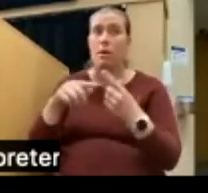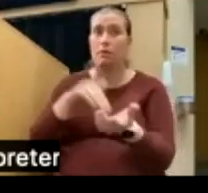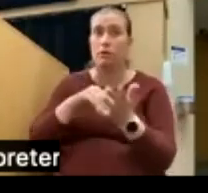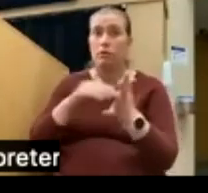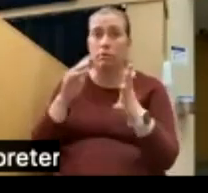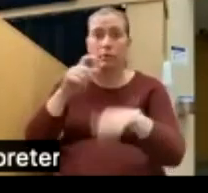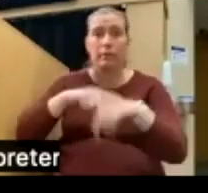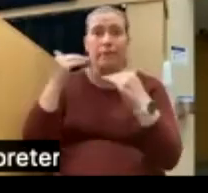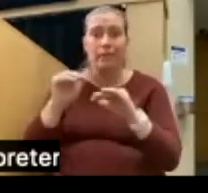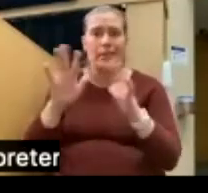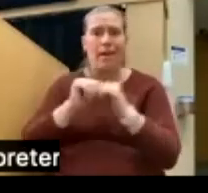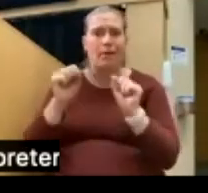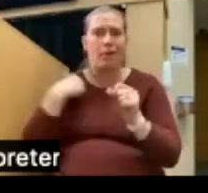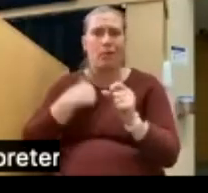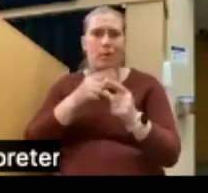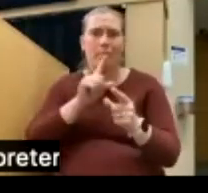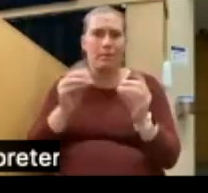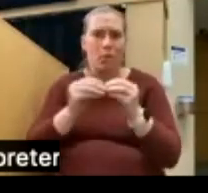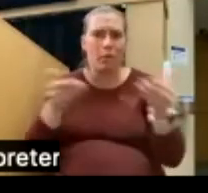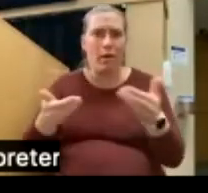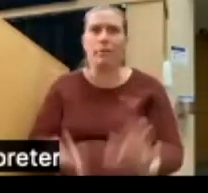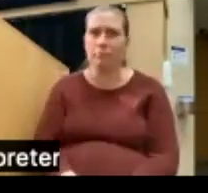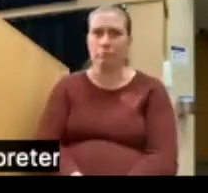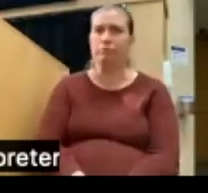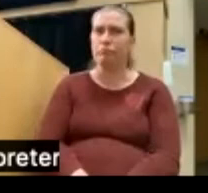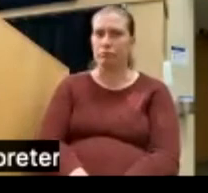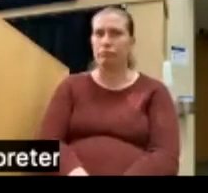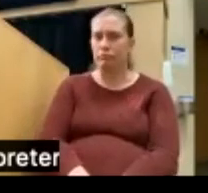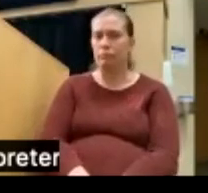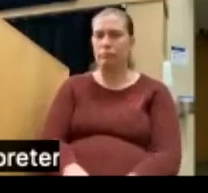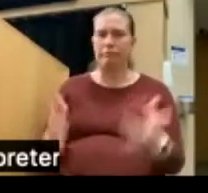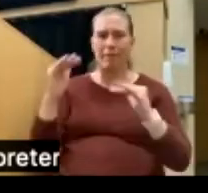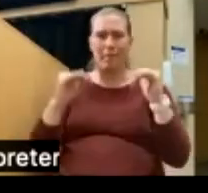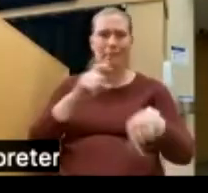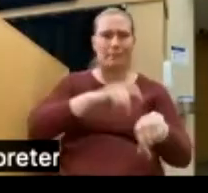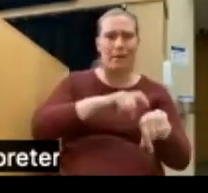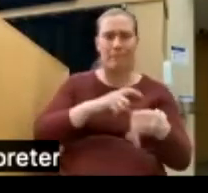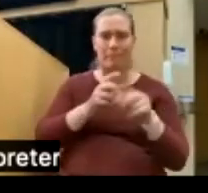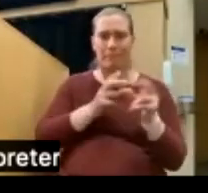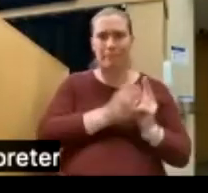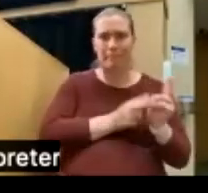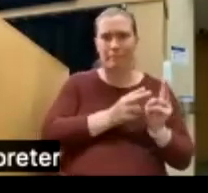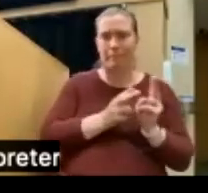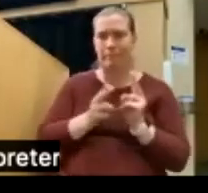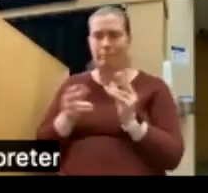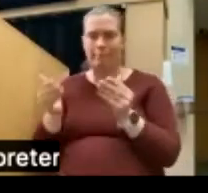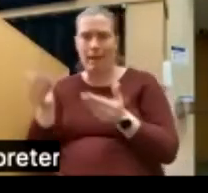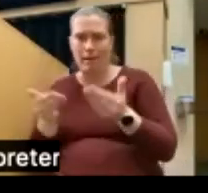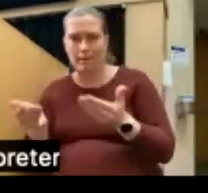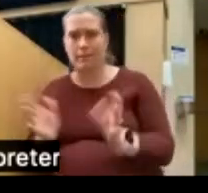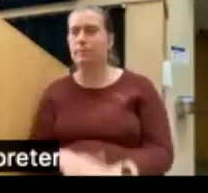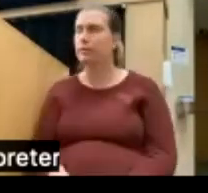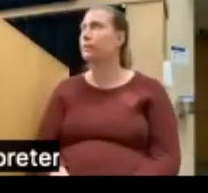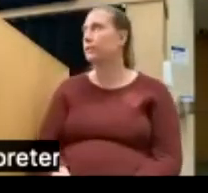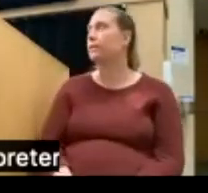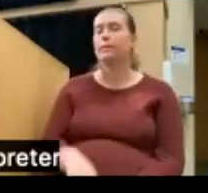Yeah, so a Bob Jointism, it's a good one. So I think that's the reality too. There's what